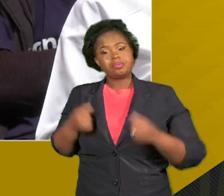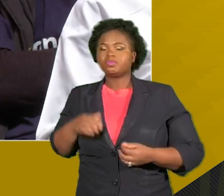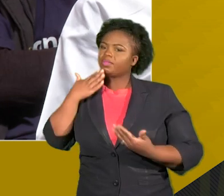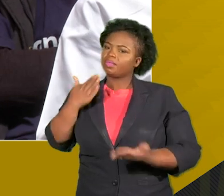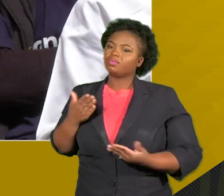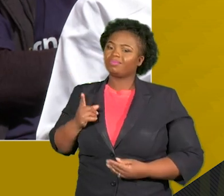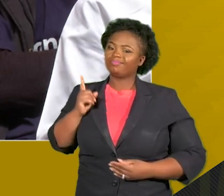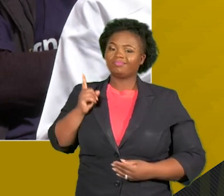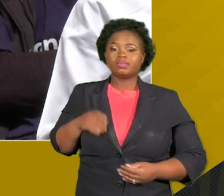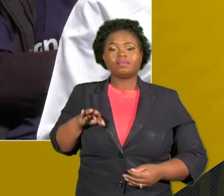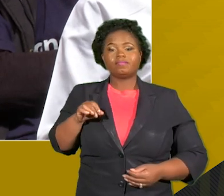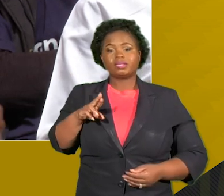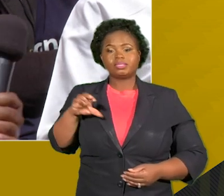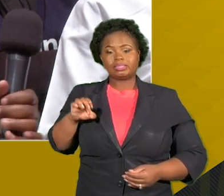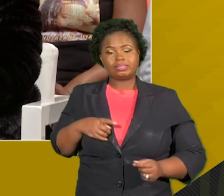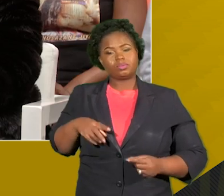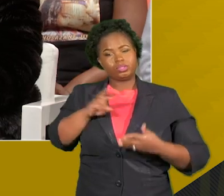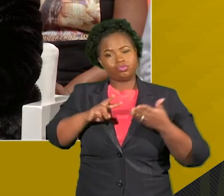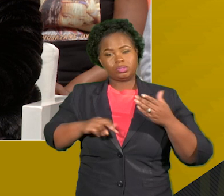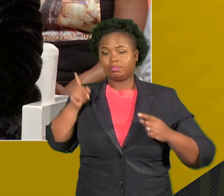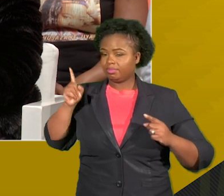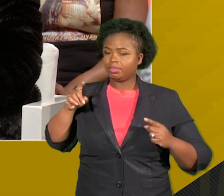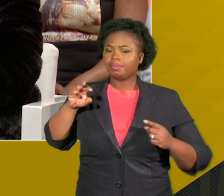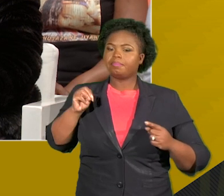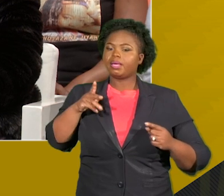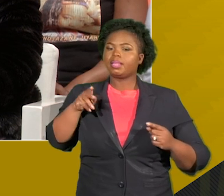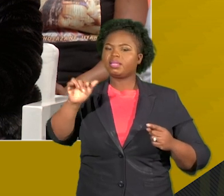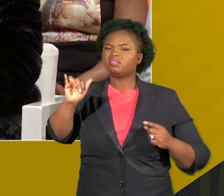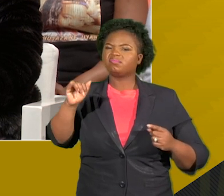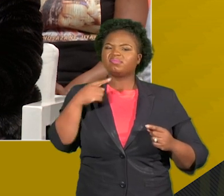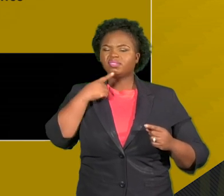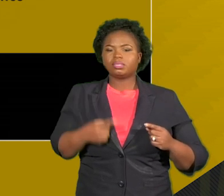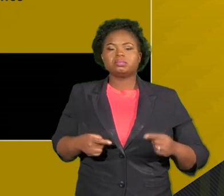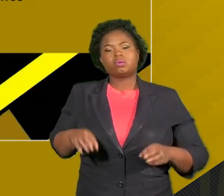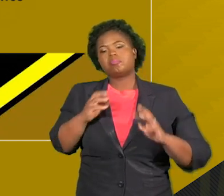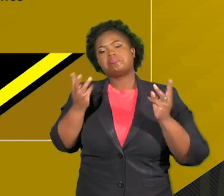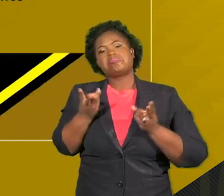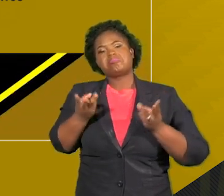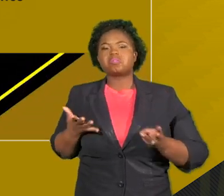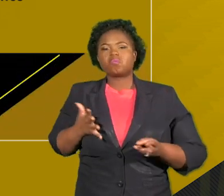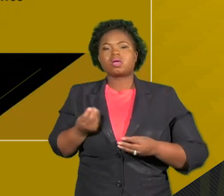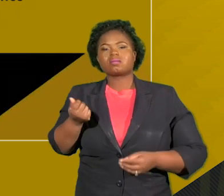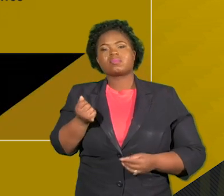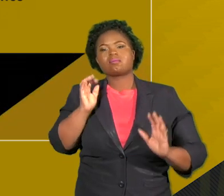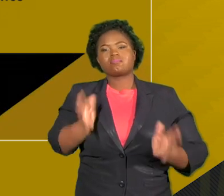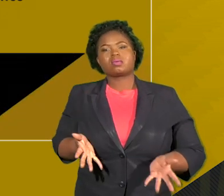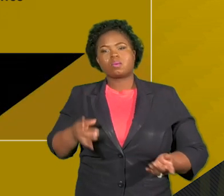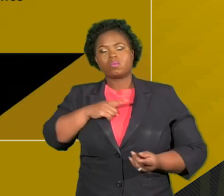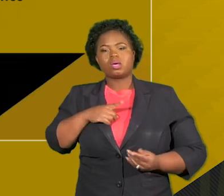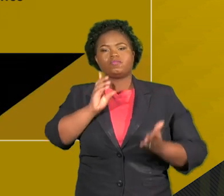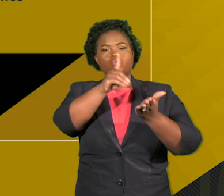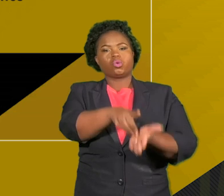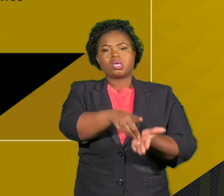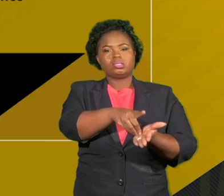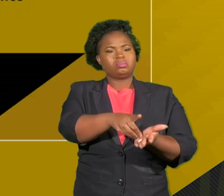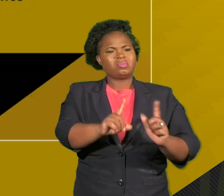leboga ntate France ke tlo balela social media itswa ko mbali gatebe are nowadays people are all about making the quick buck. When we donate we don't often